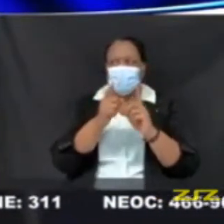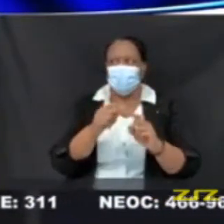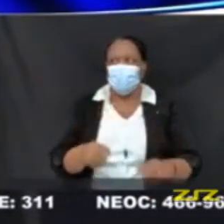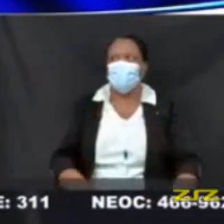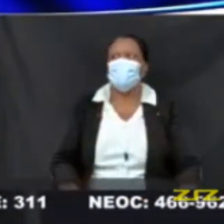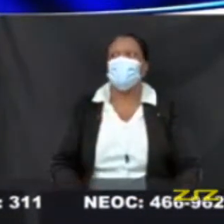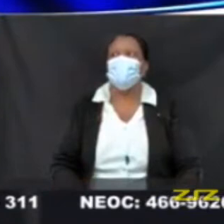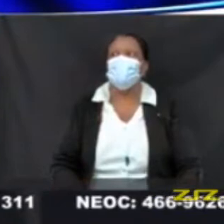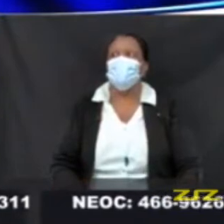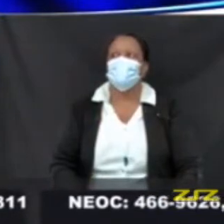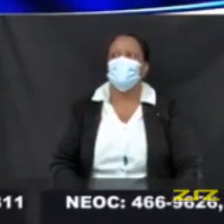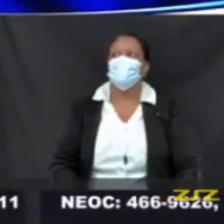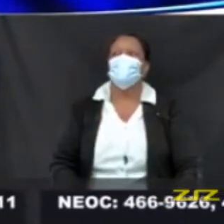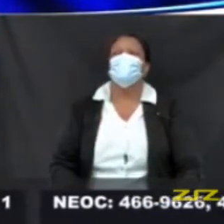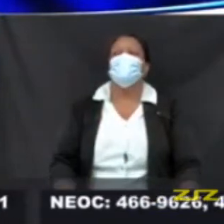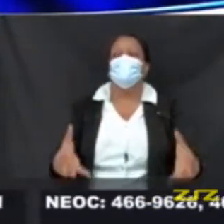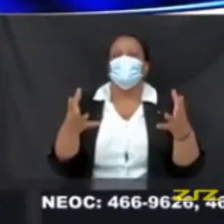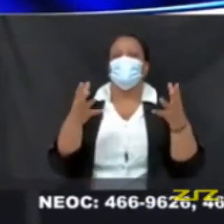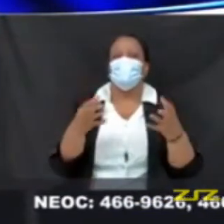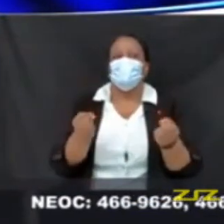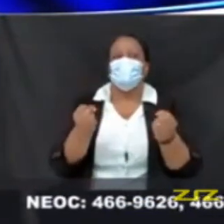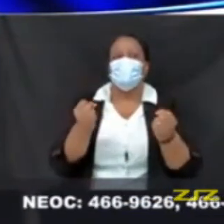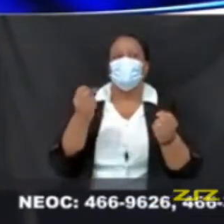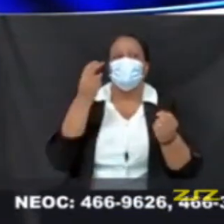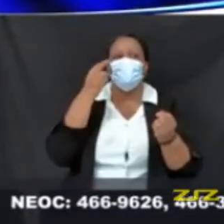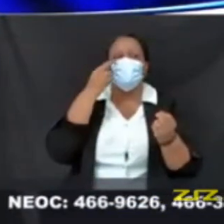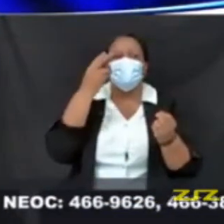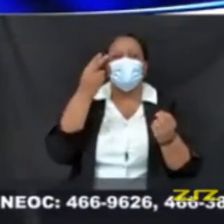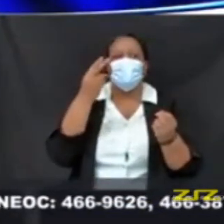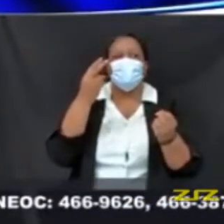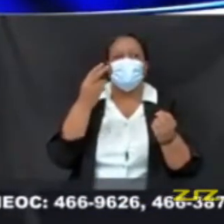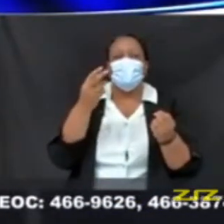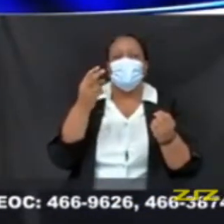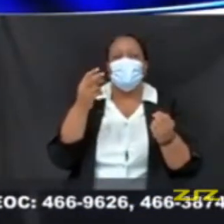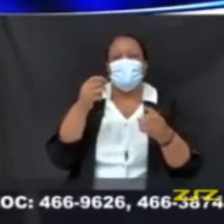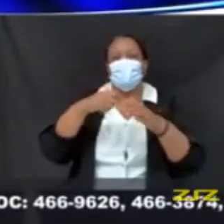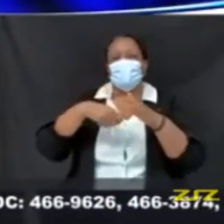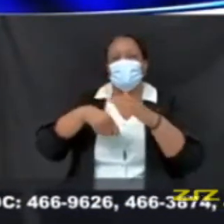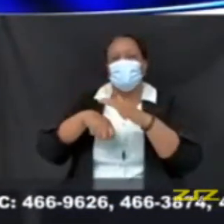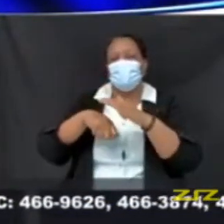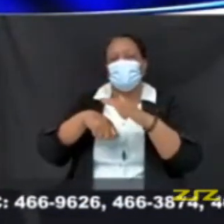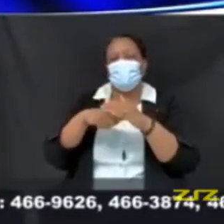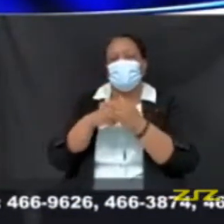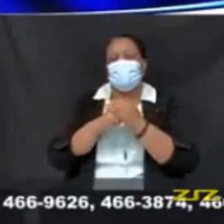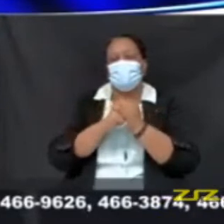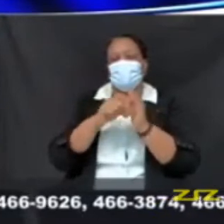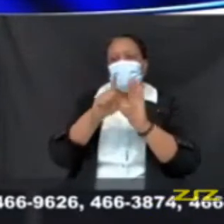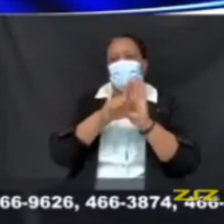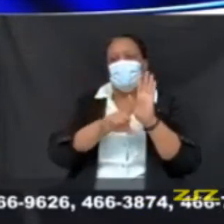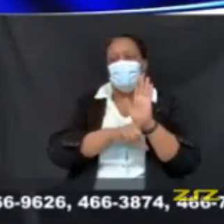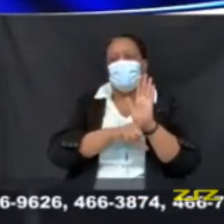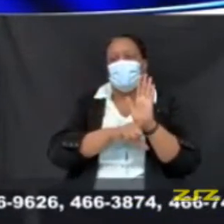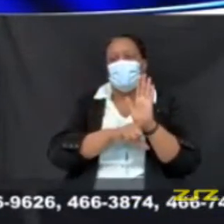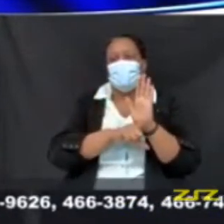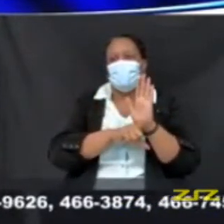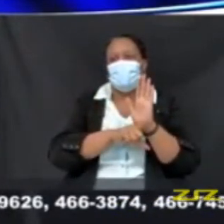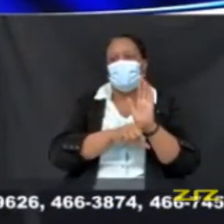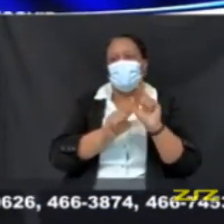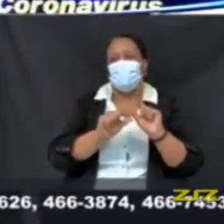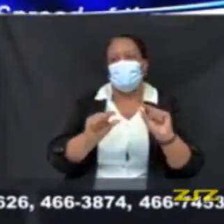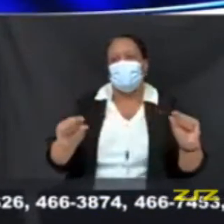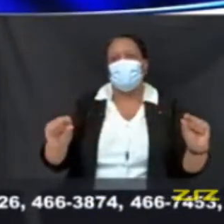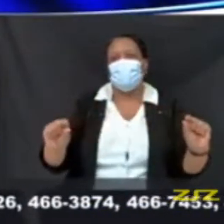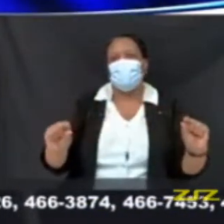like to recognize in the audience with us the Honorable Attorney General Vincent Byron Jr., who has joined us, and